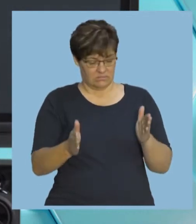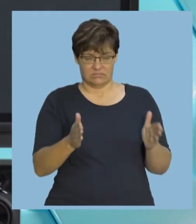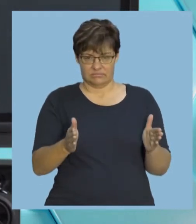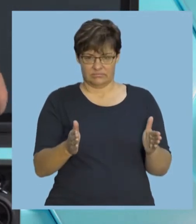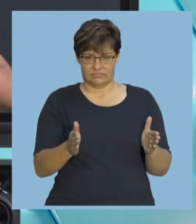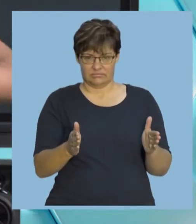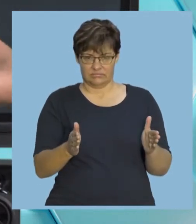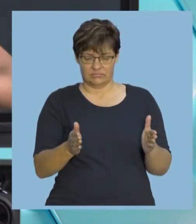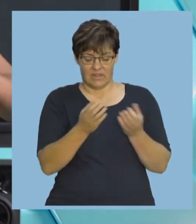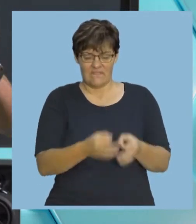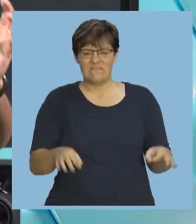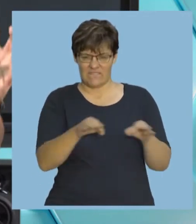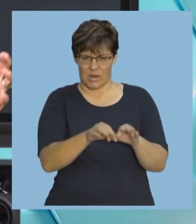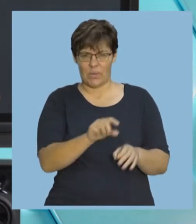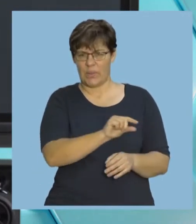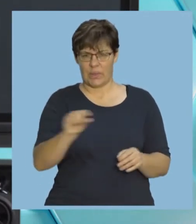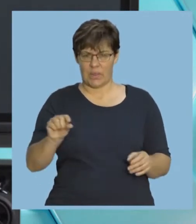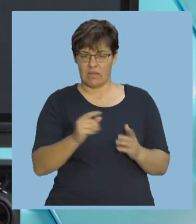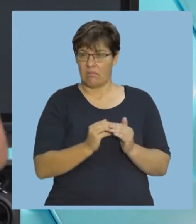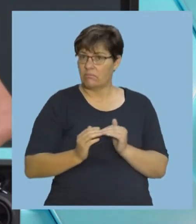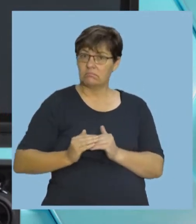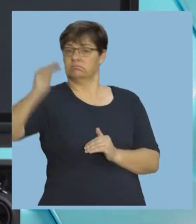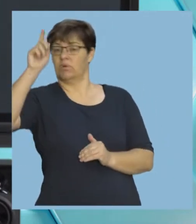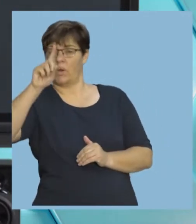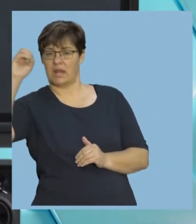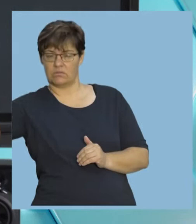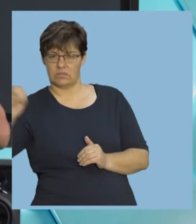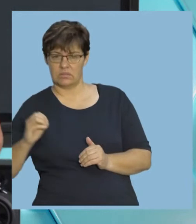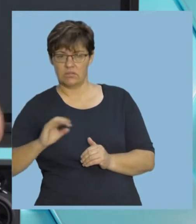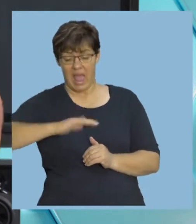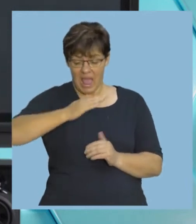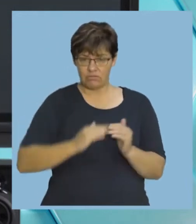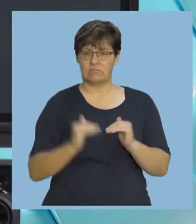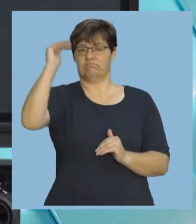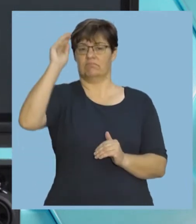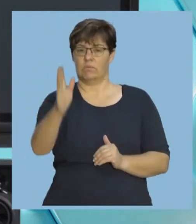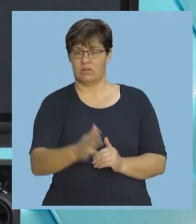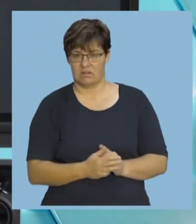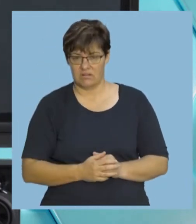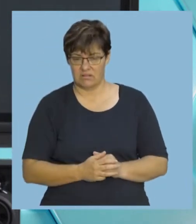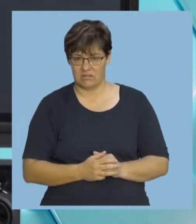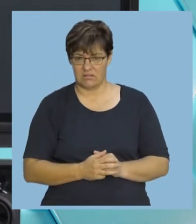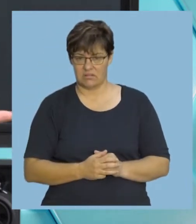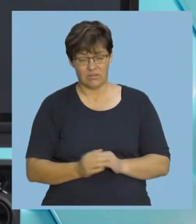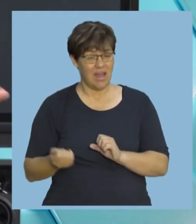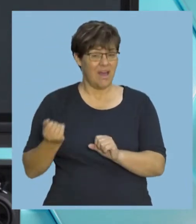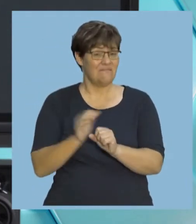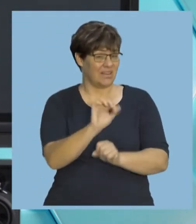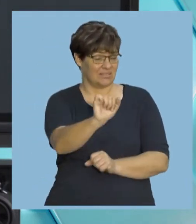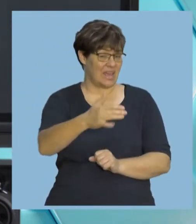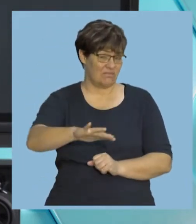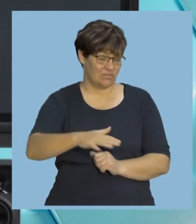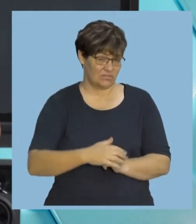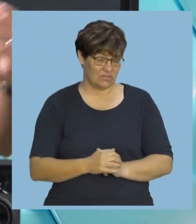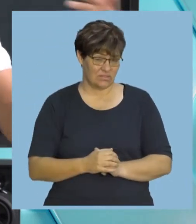in between I have smaller values, then someone gets 100%, the average can be higher. So it can really